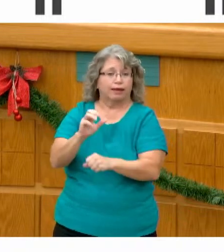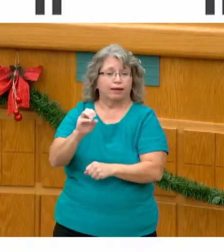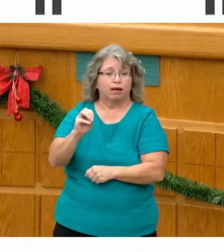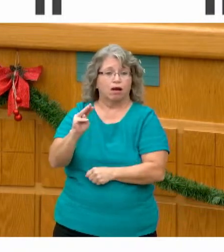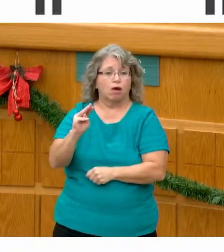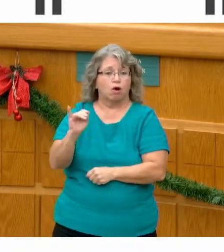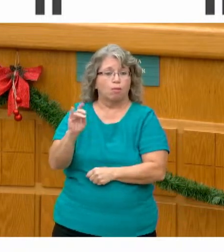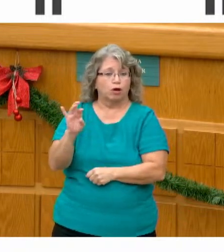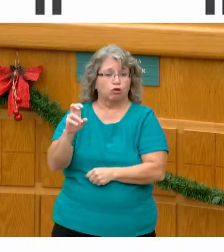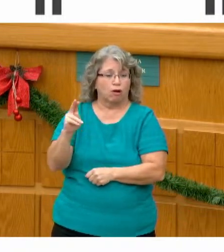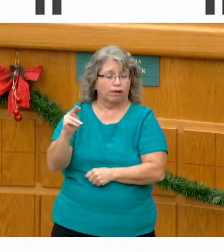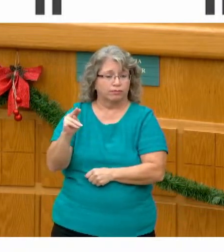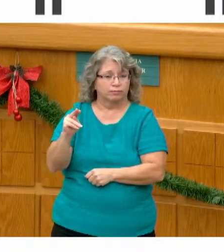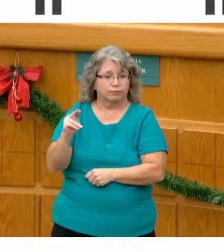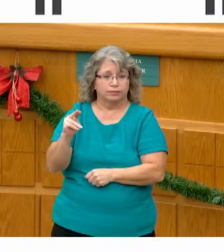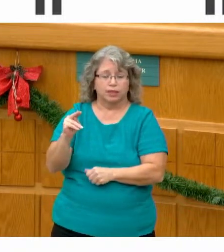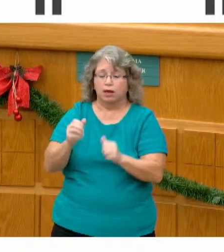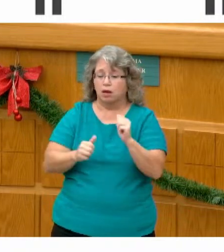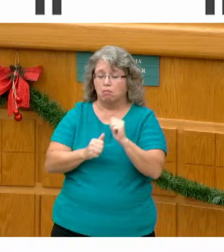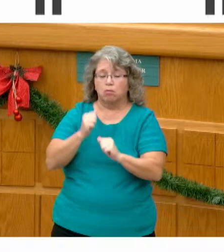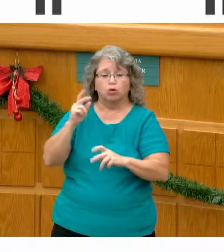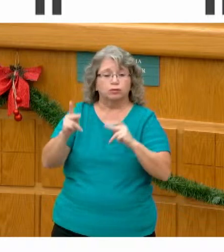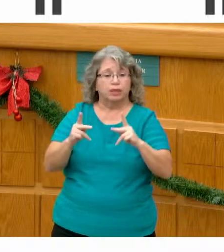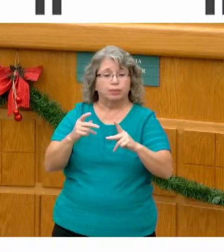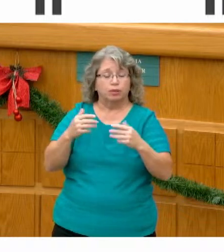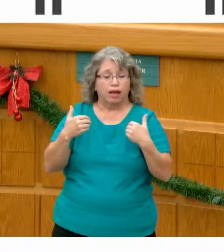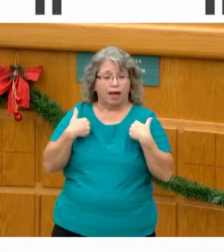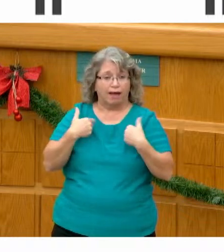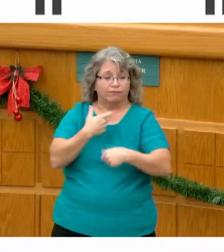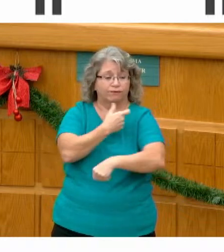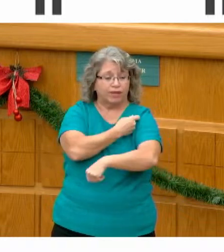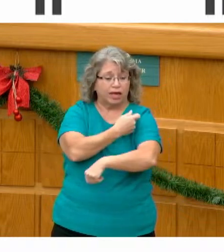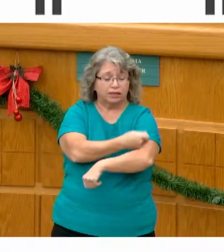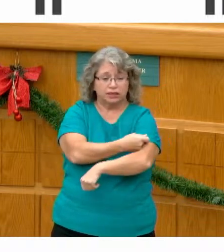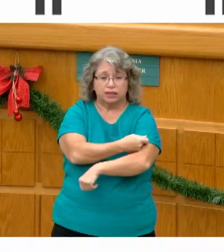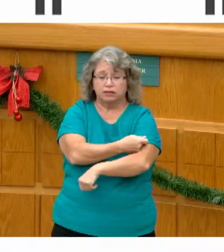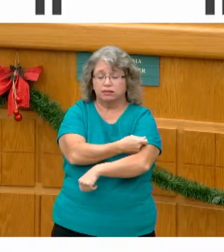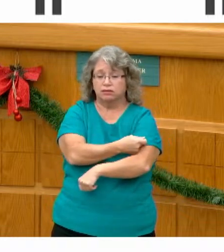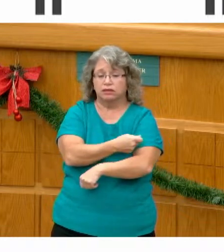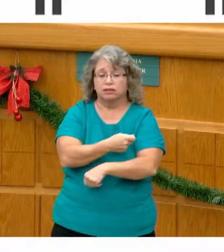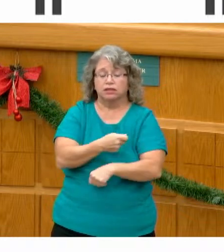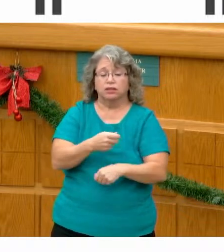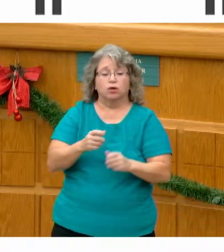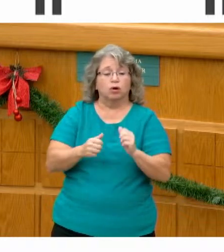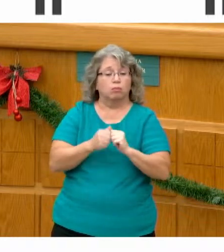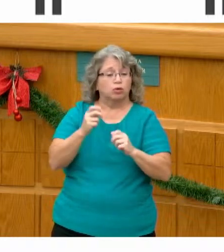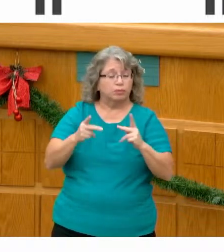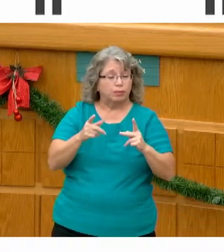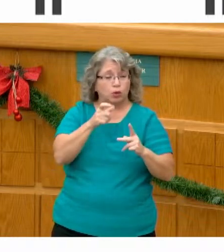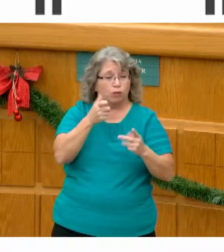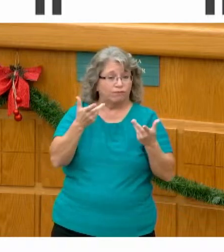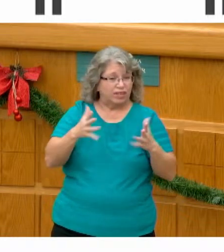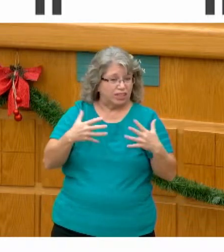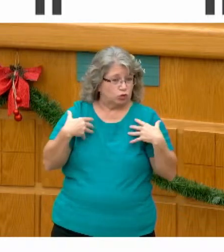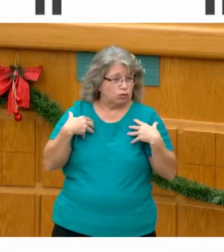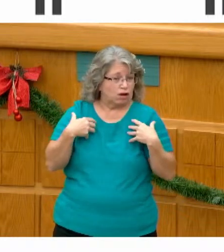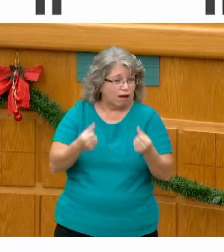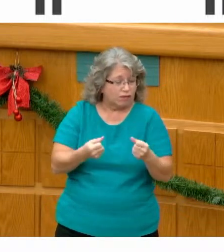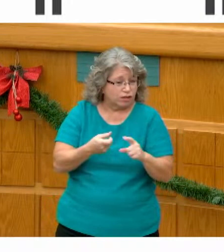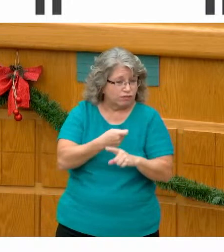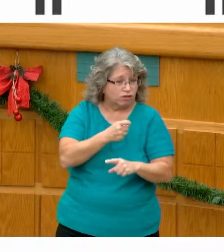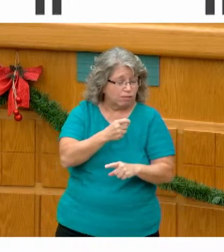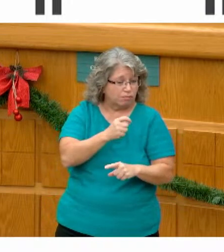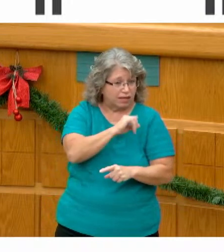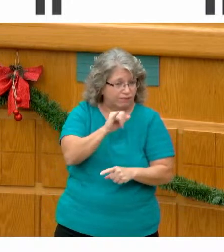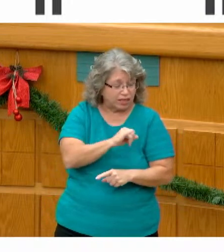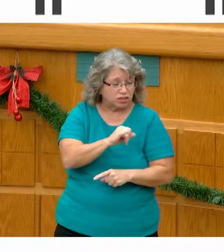not immune from it. Most people that are vaccinated, most people that are recovered are susceptible to an Omicron